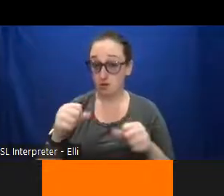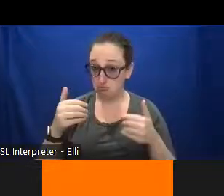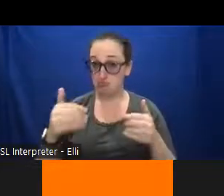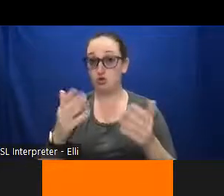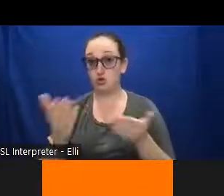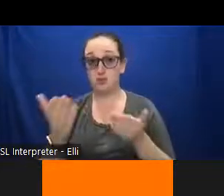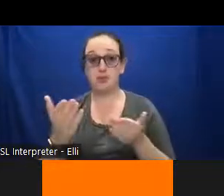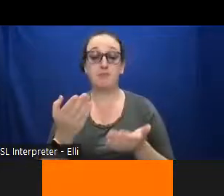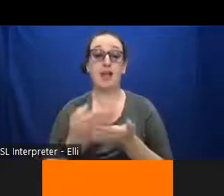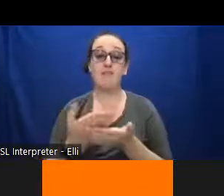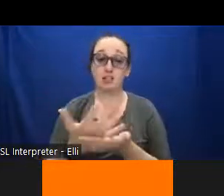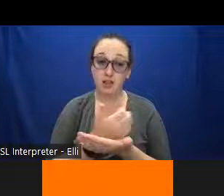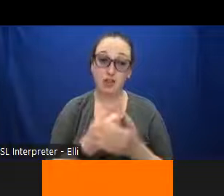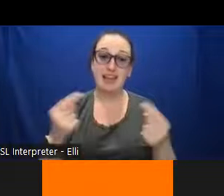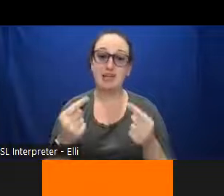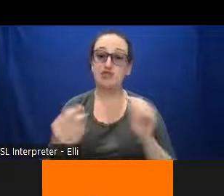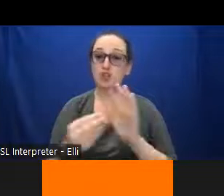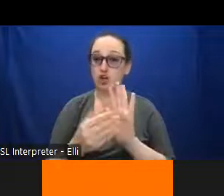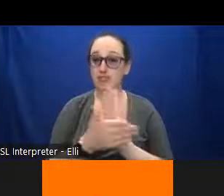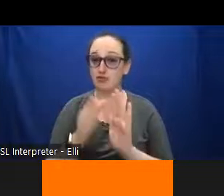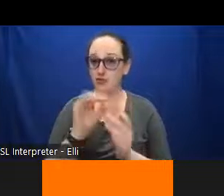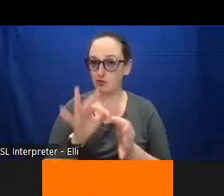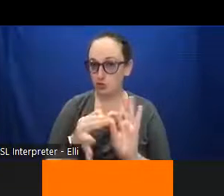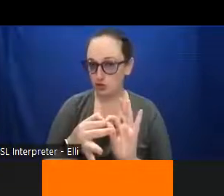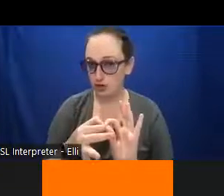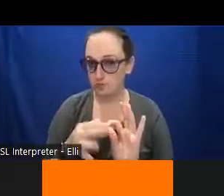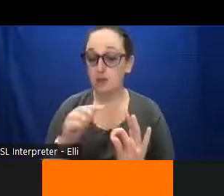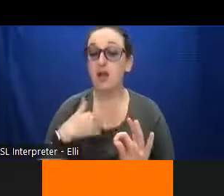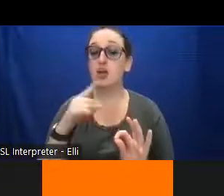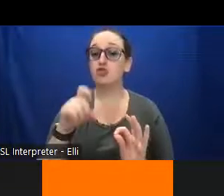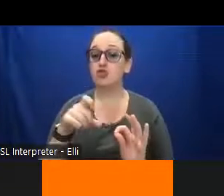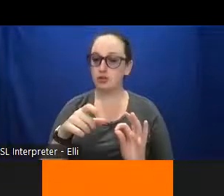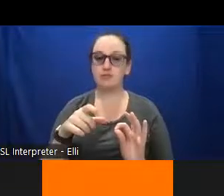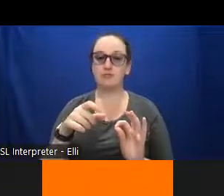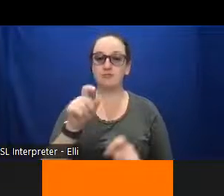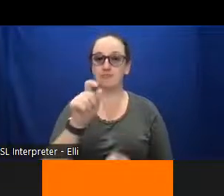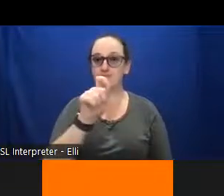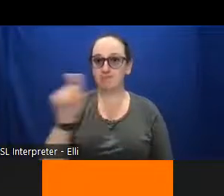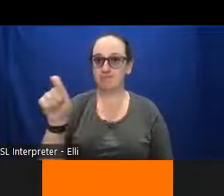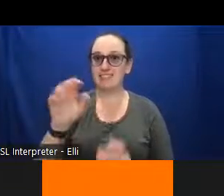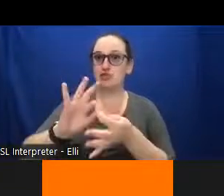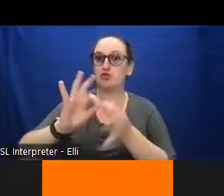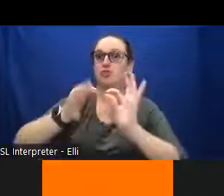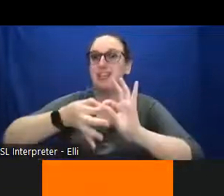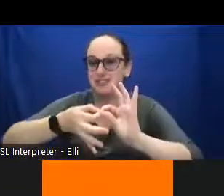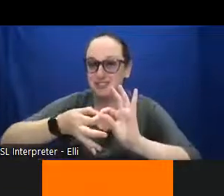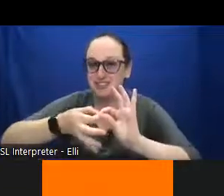collection, injury documentation, and interpretation. And I should underline interpretation, because a lot